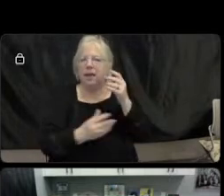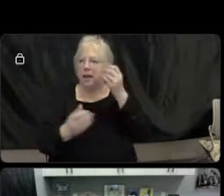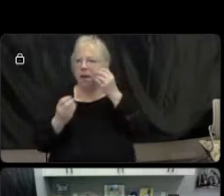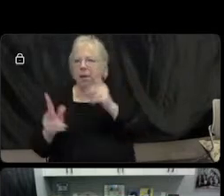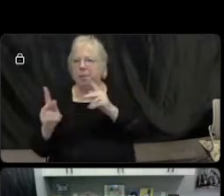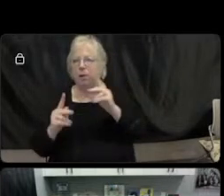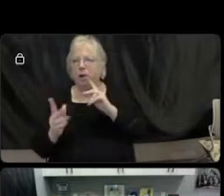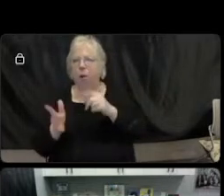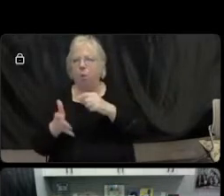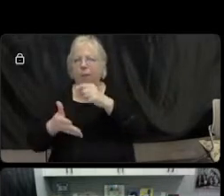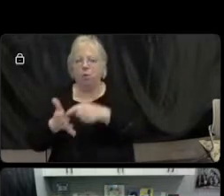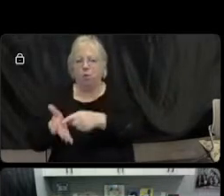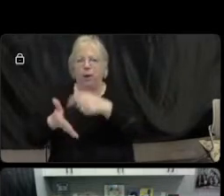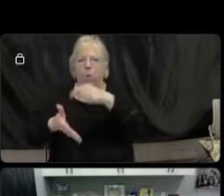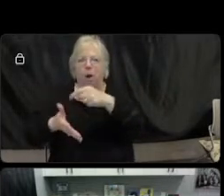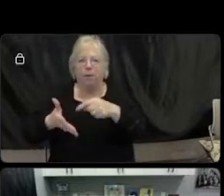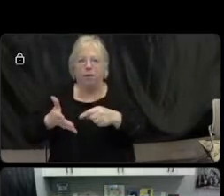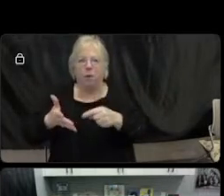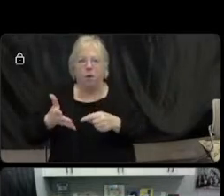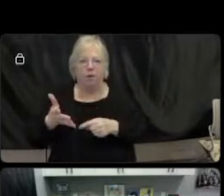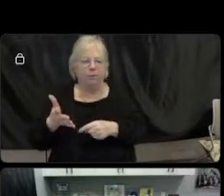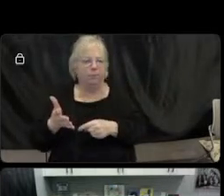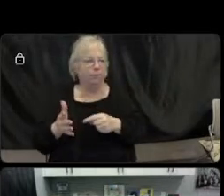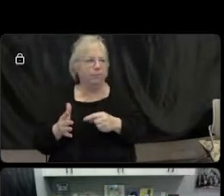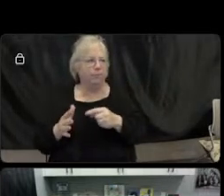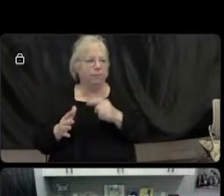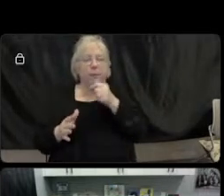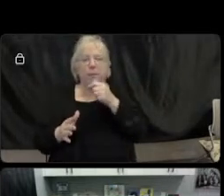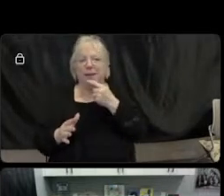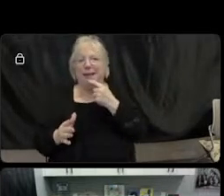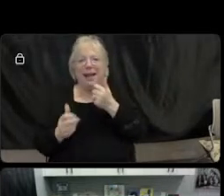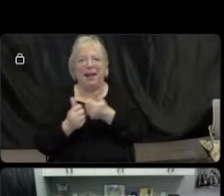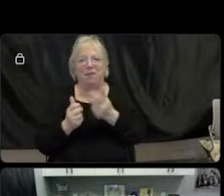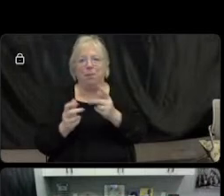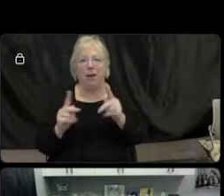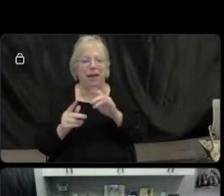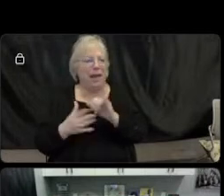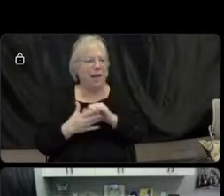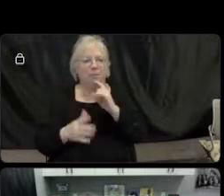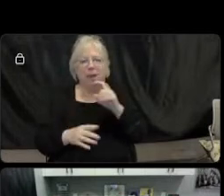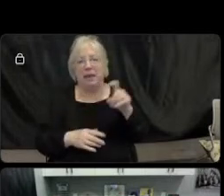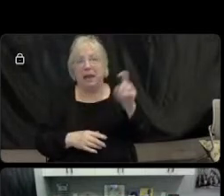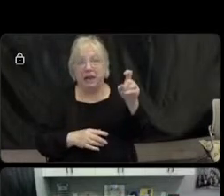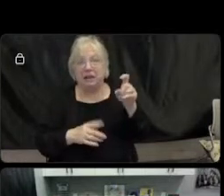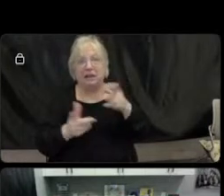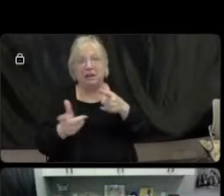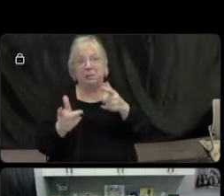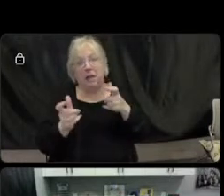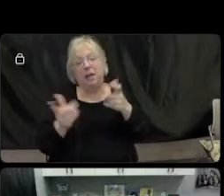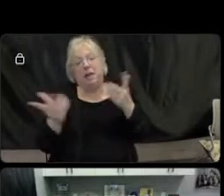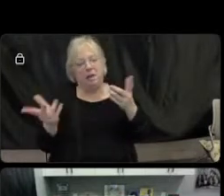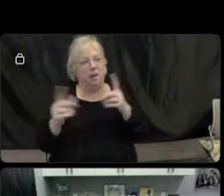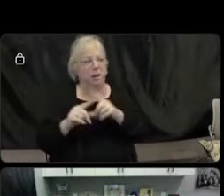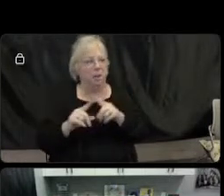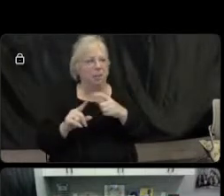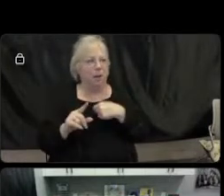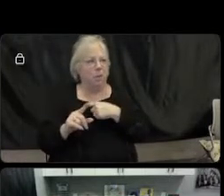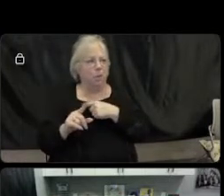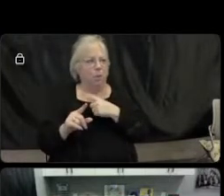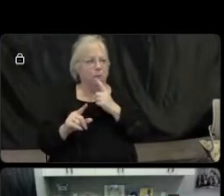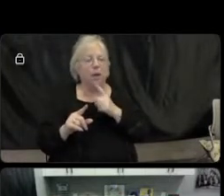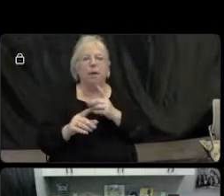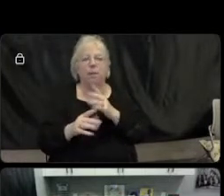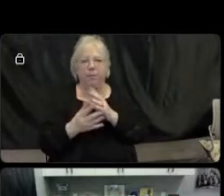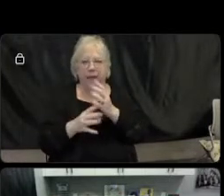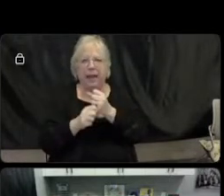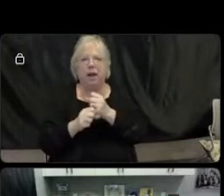their requirement needs to be. I'm not saying that everybody needs to be at a gig speed, but we're going to get a minimum